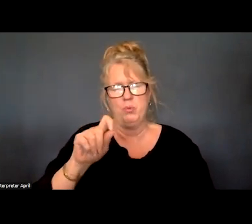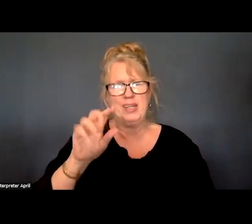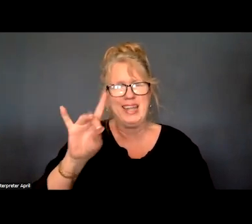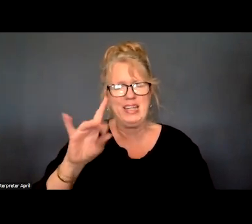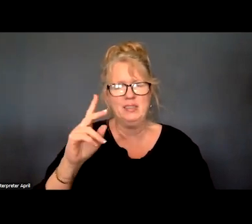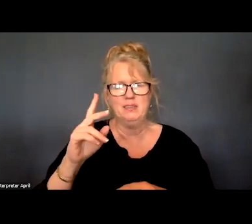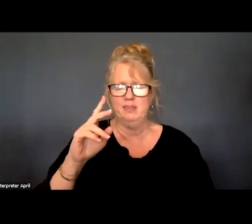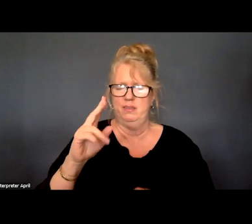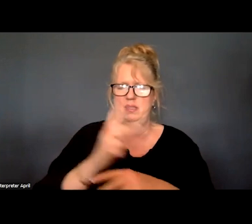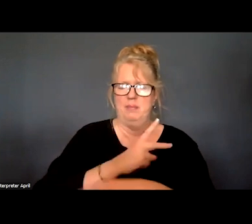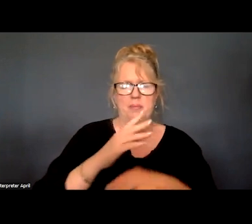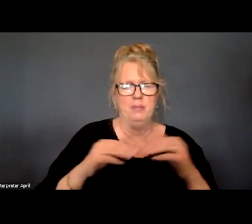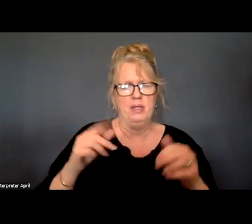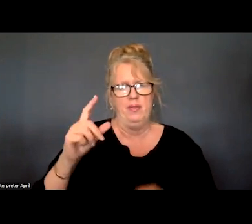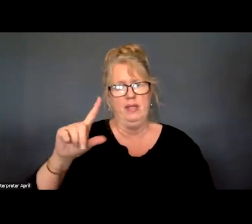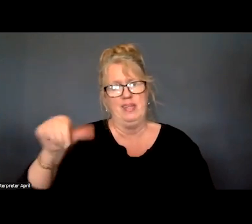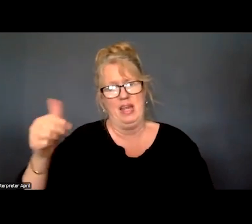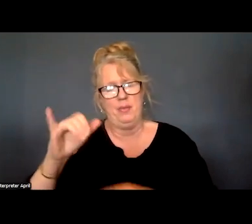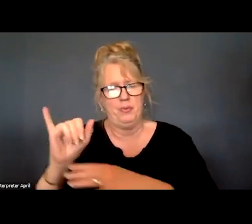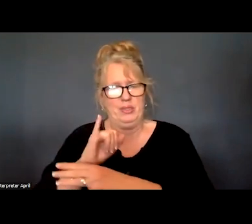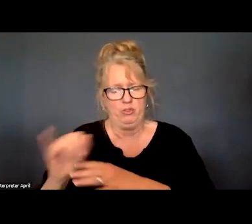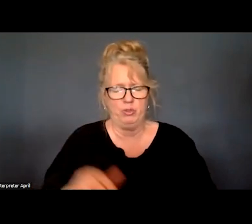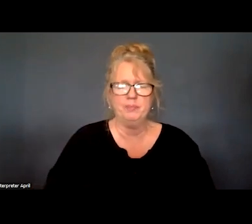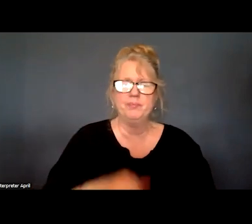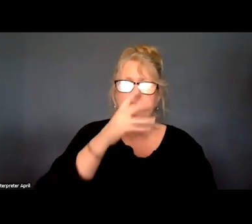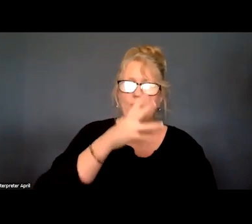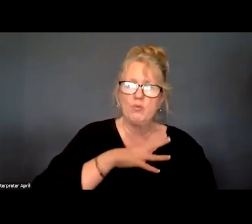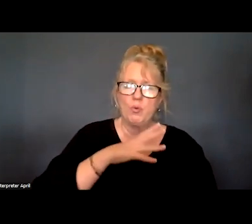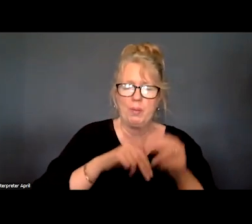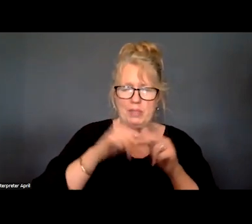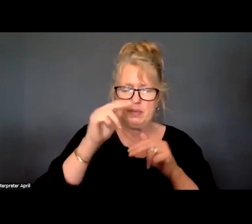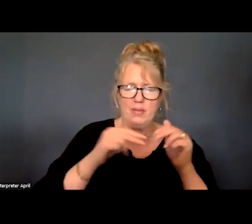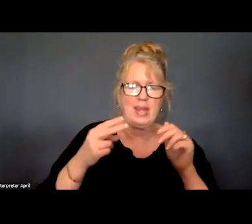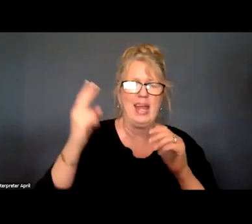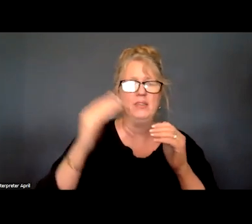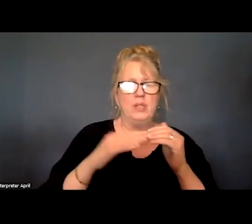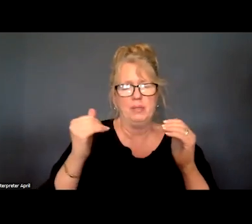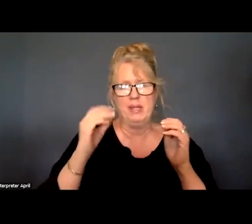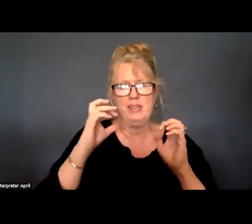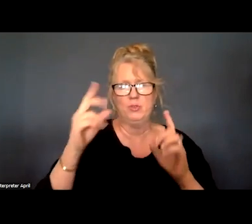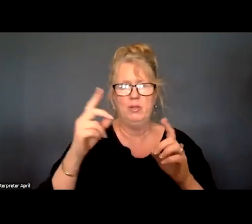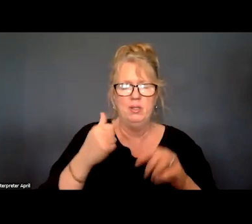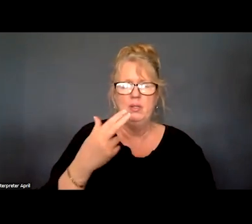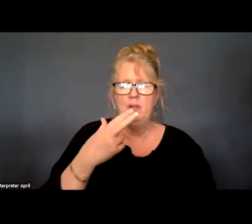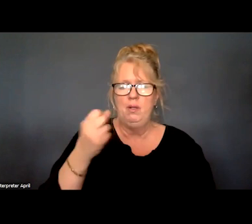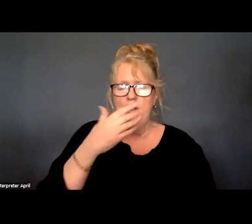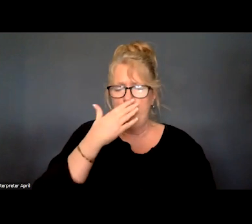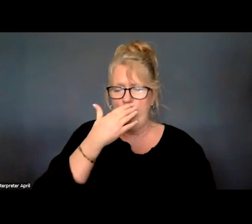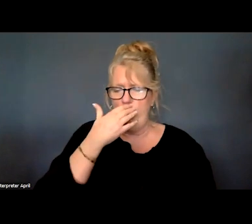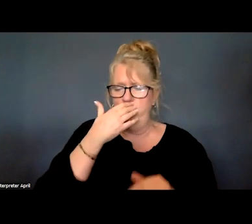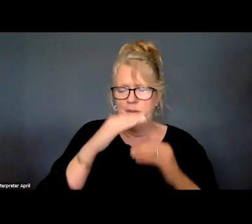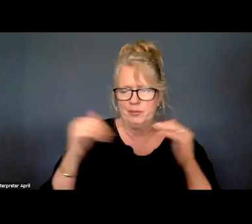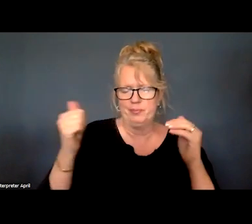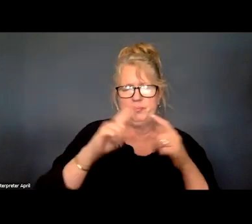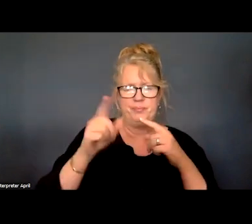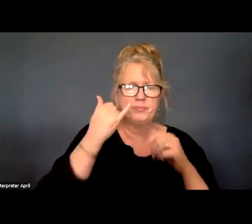all single males in all industries. For women in construction, those whose highest level of education completed was high school or equivalent had the highest rate of suicide